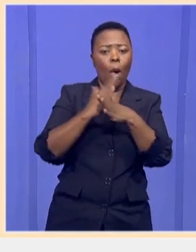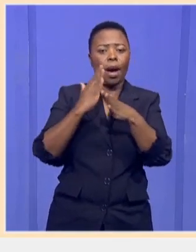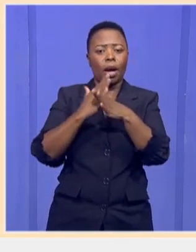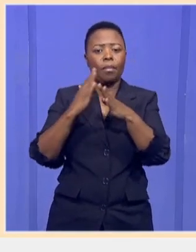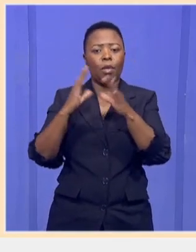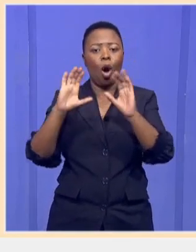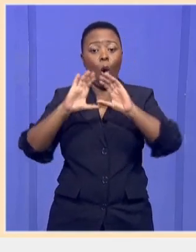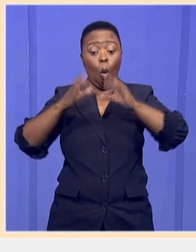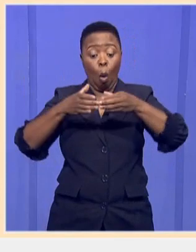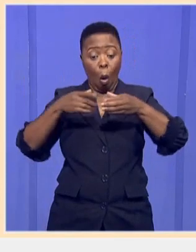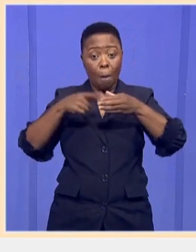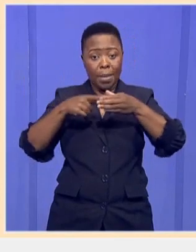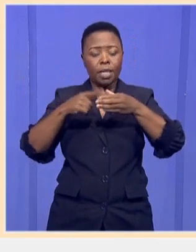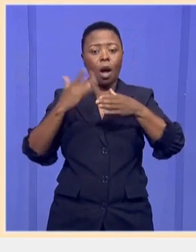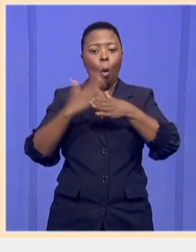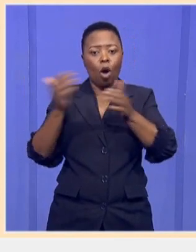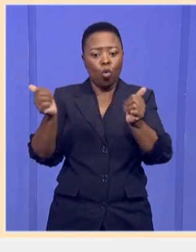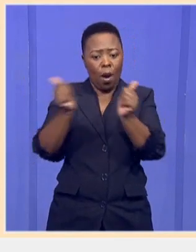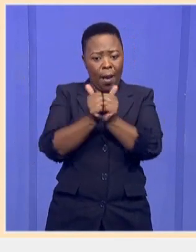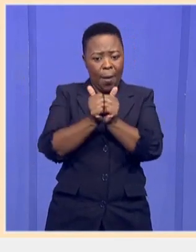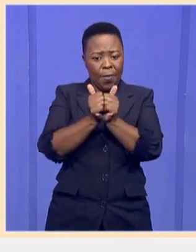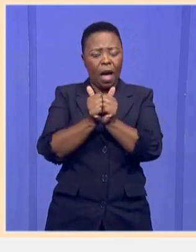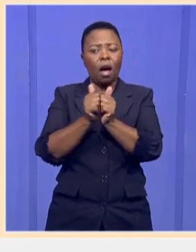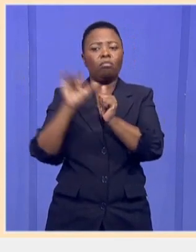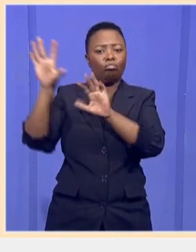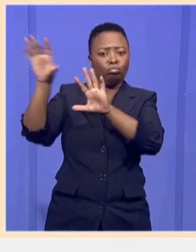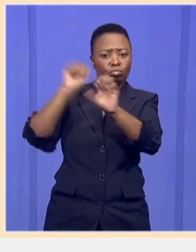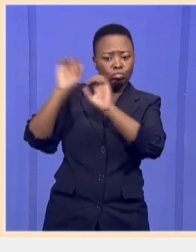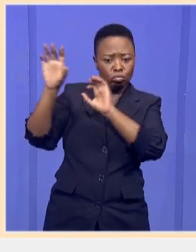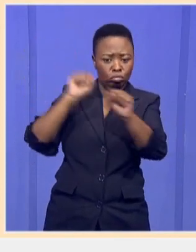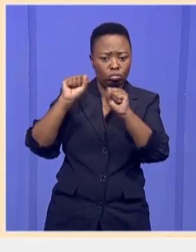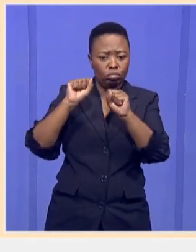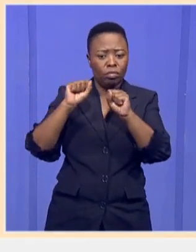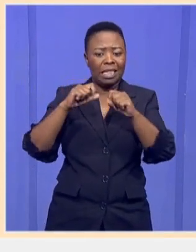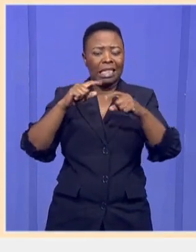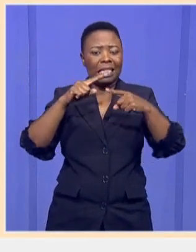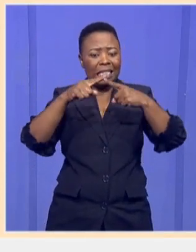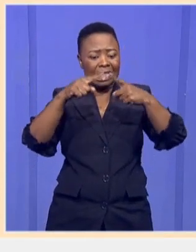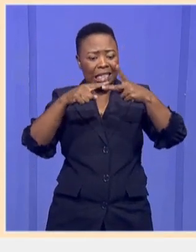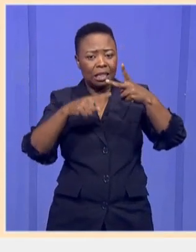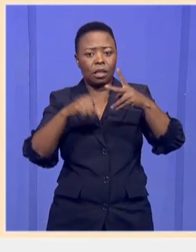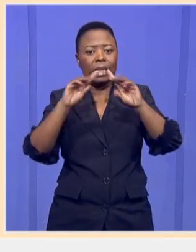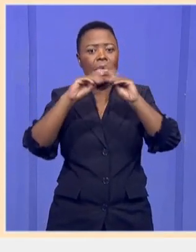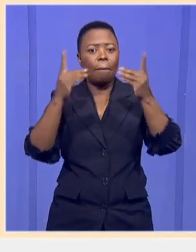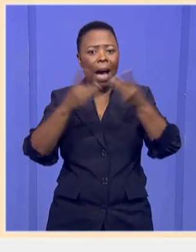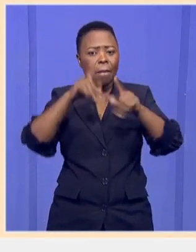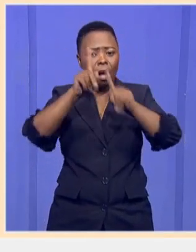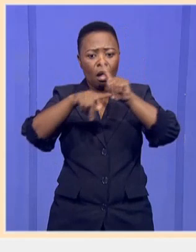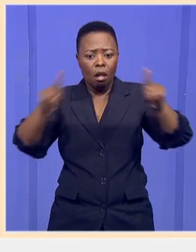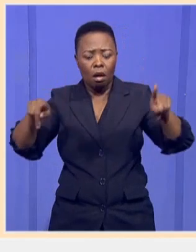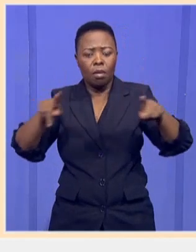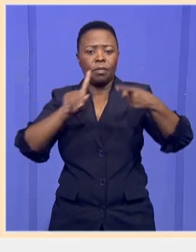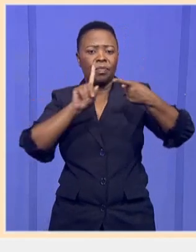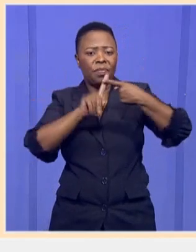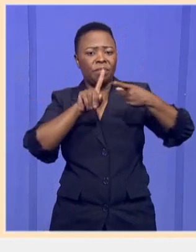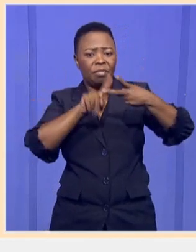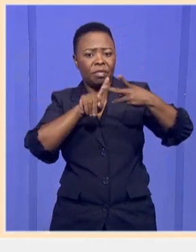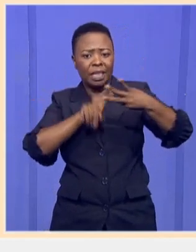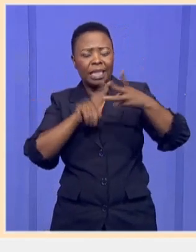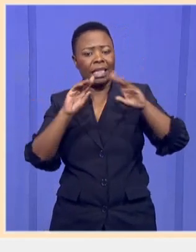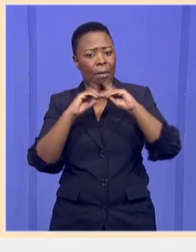that worked on evacuation, which was made up of various departments, the departments I've referred to.